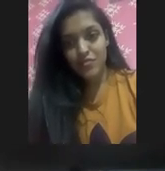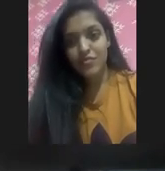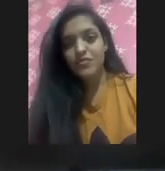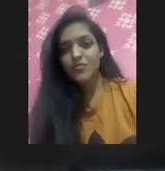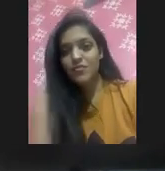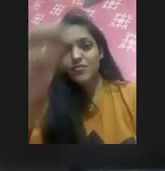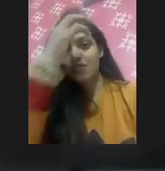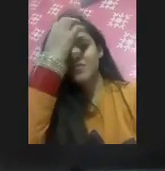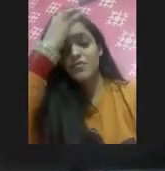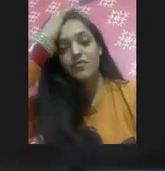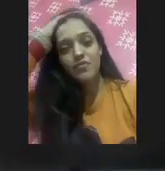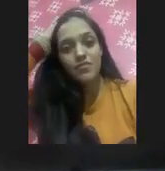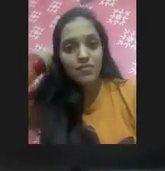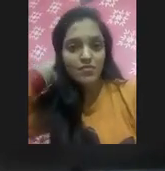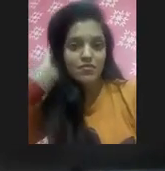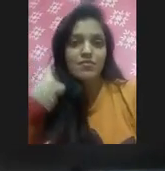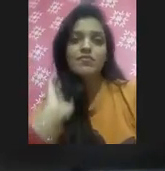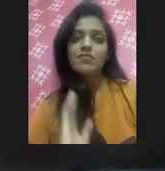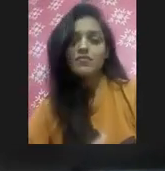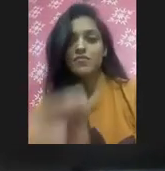path, is the main route